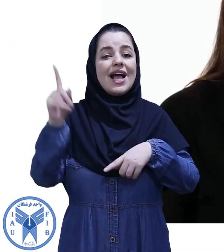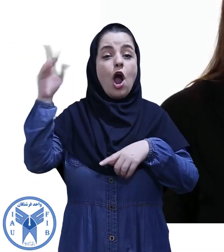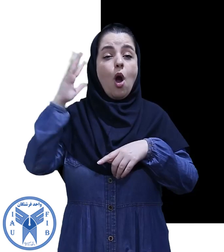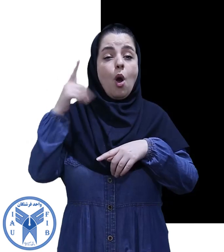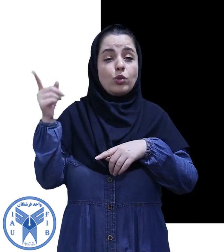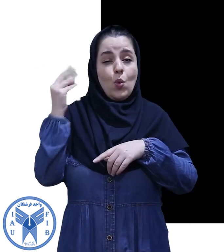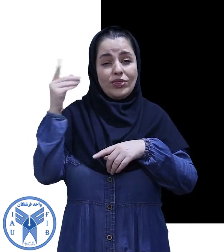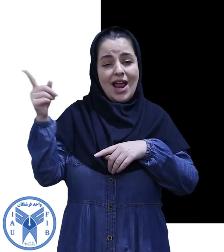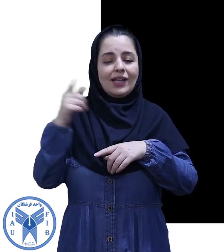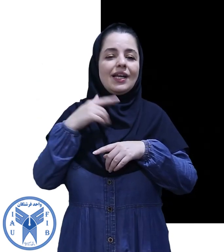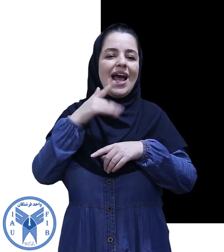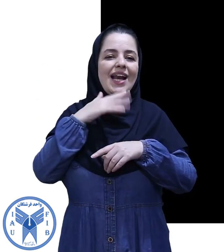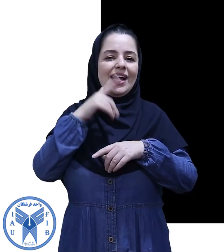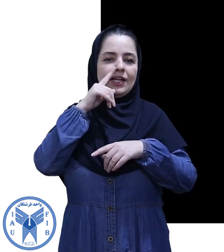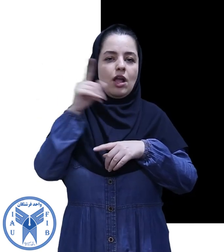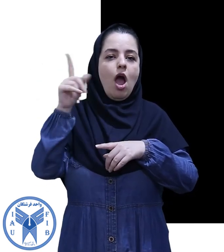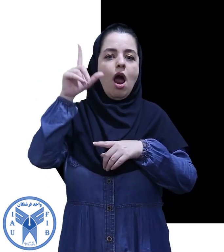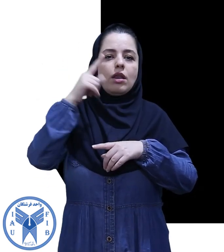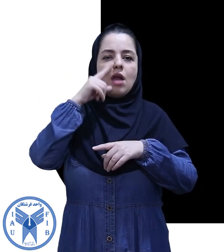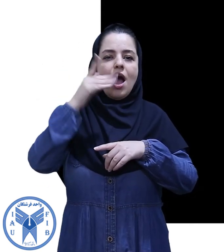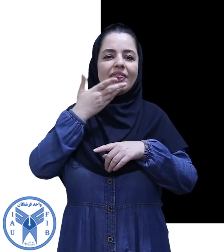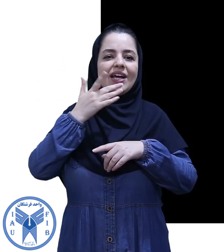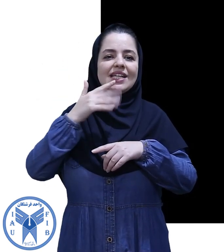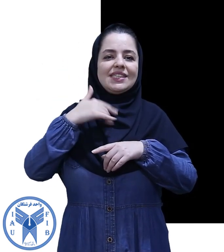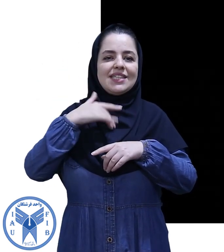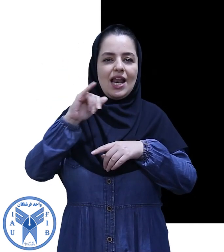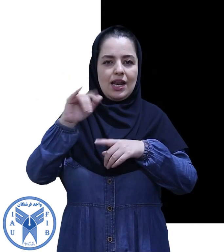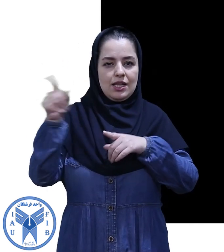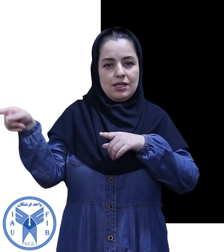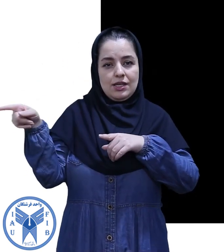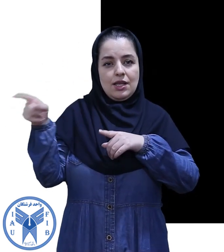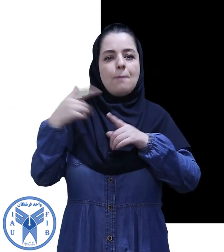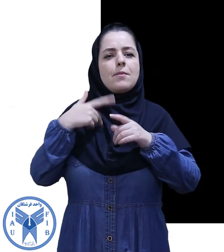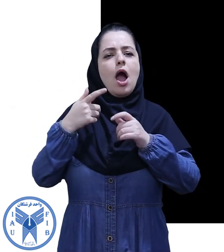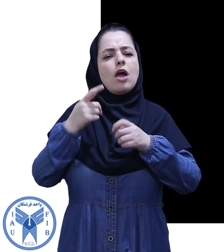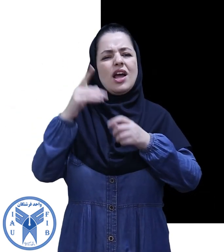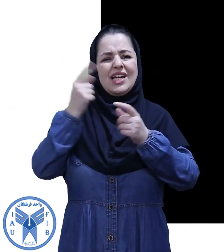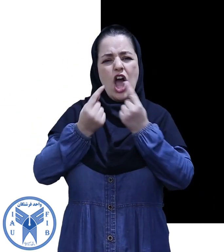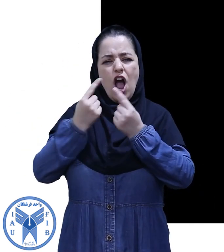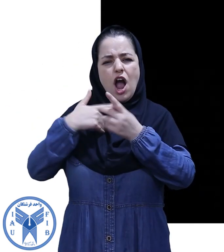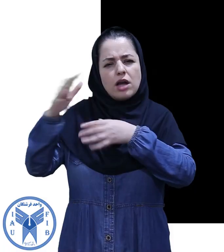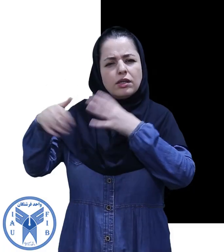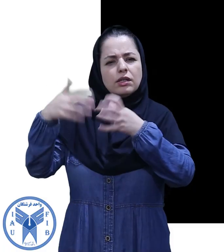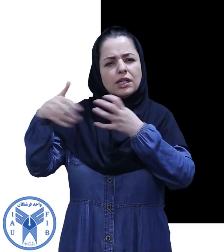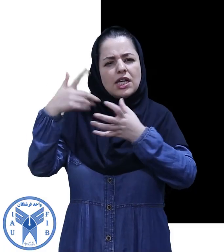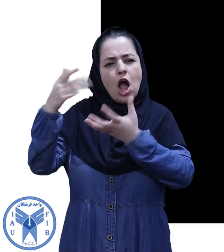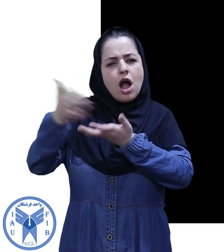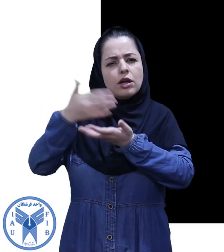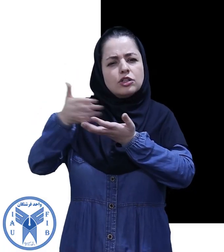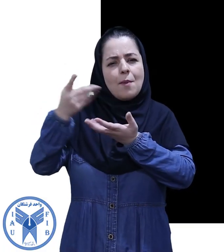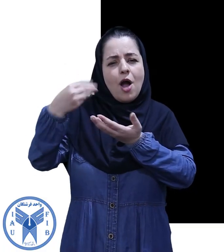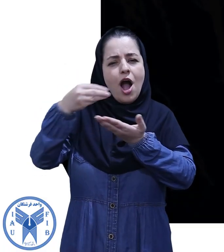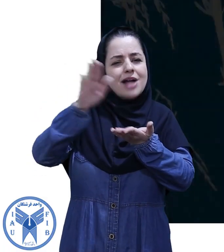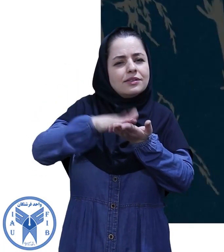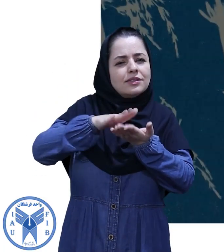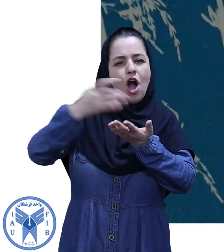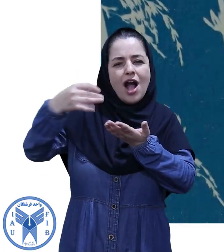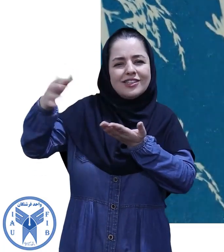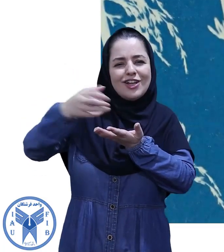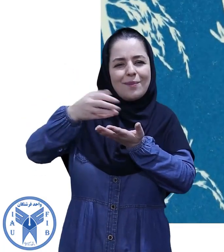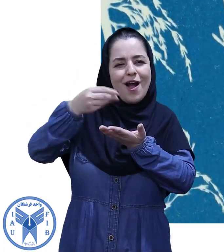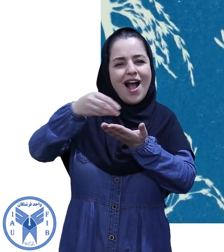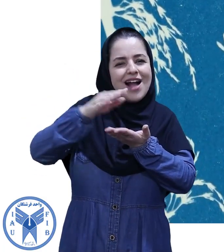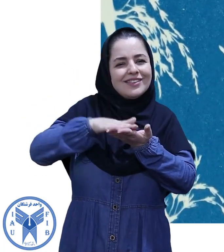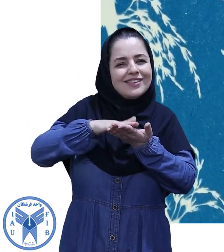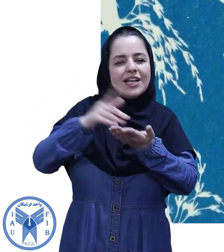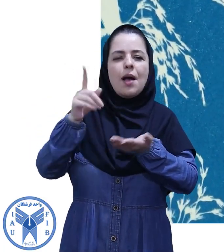of a friend of Herschel's named Anna Atkins. She was doing a record of botanicals that were placed on this paper